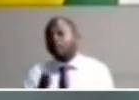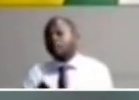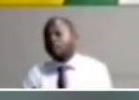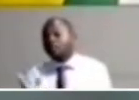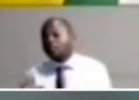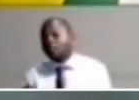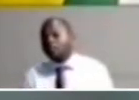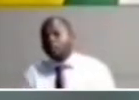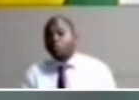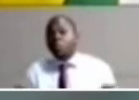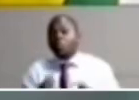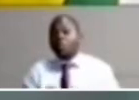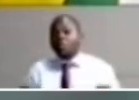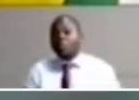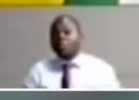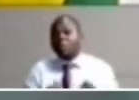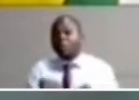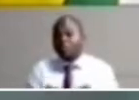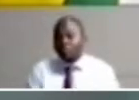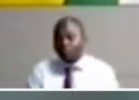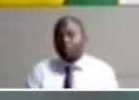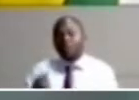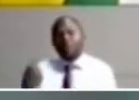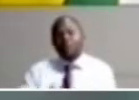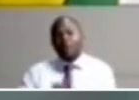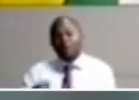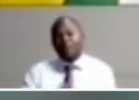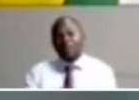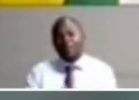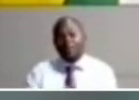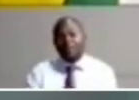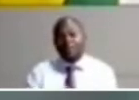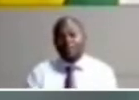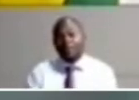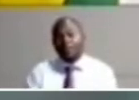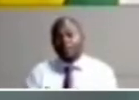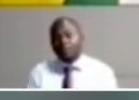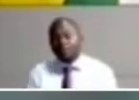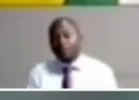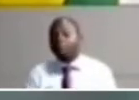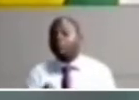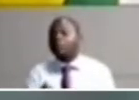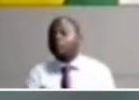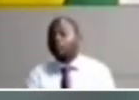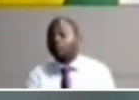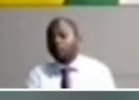they were passengers being charged an exorbitant fee